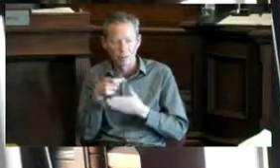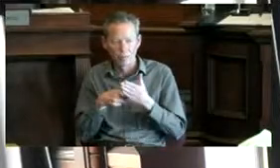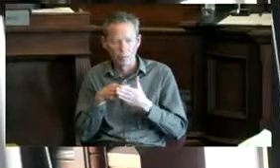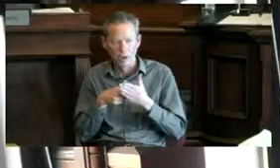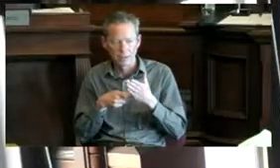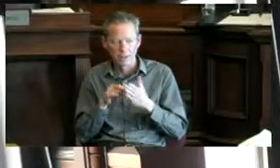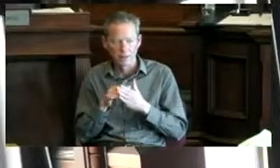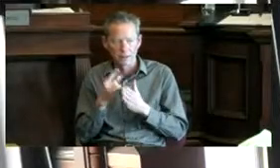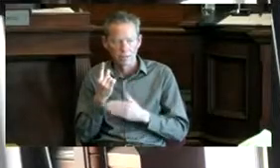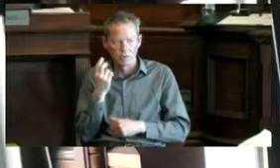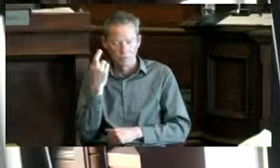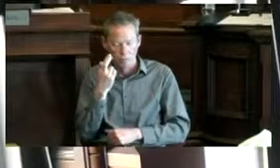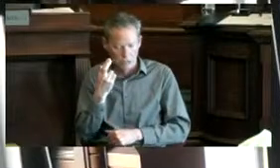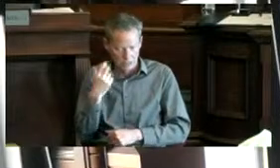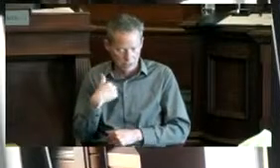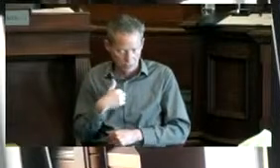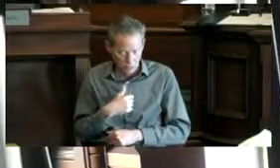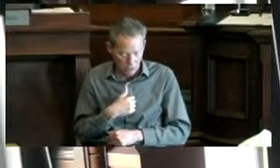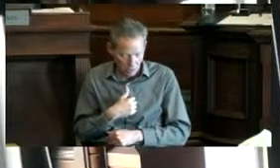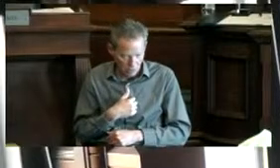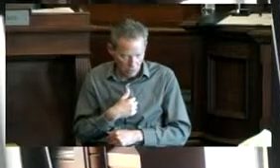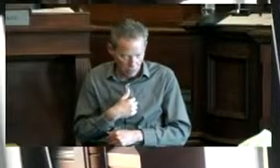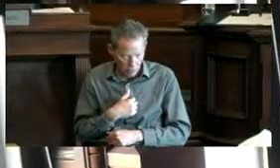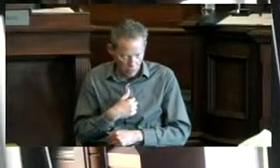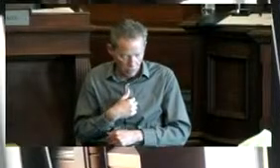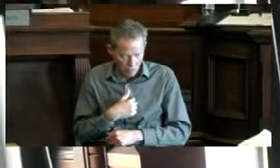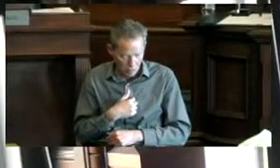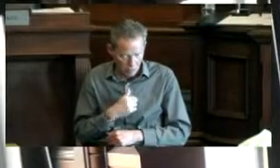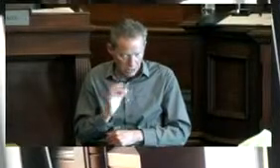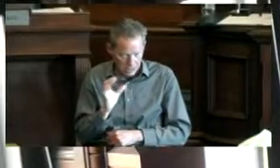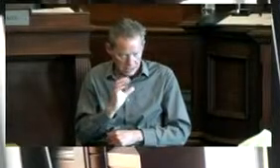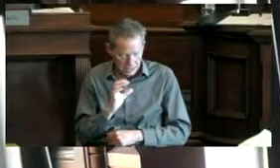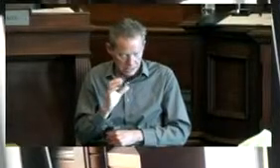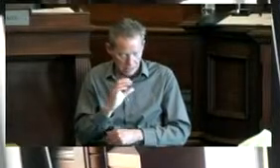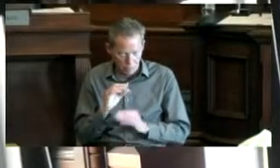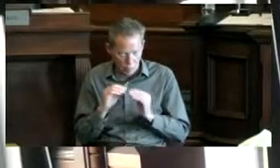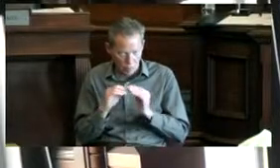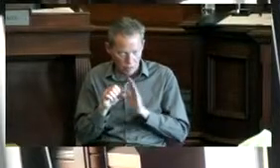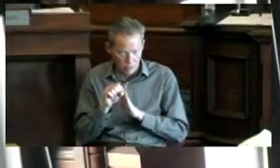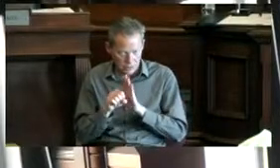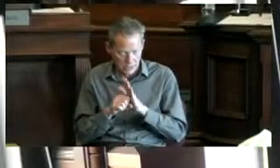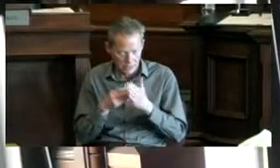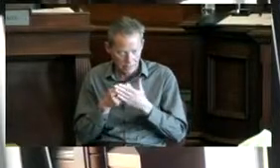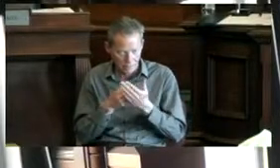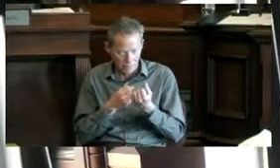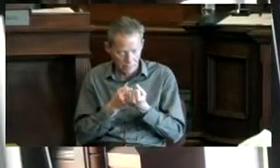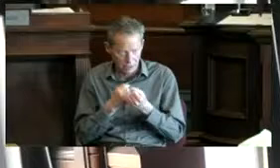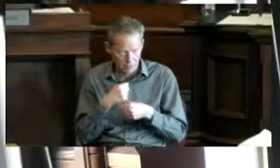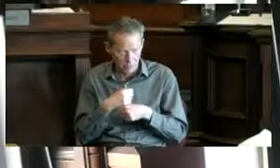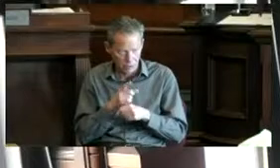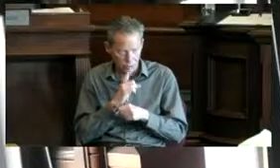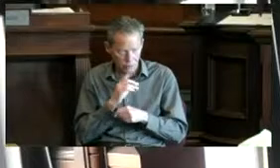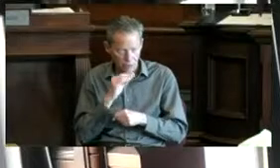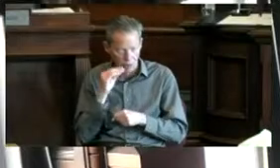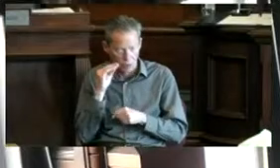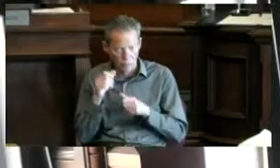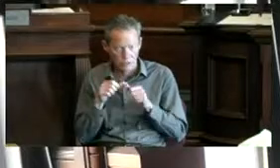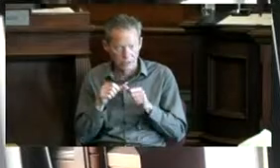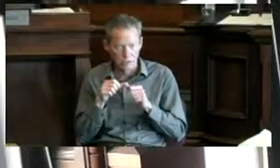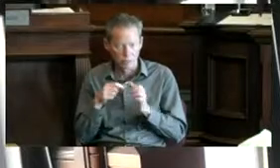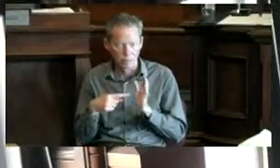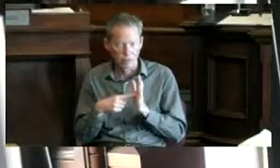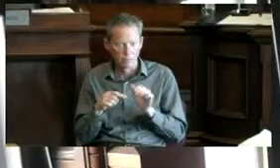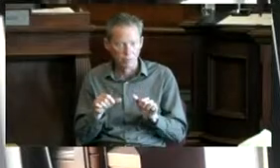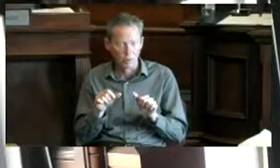of the reasons that we are seeking additional state funding to make sure that these homes remain affordable.